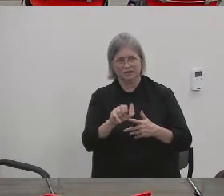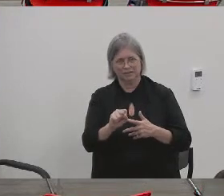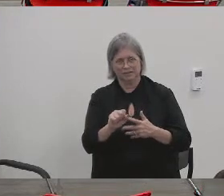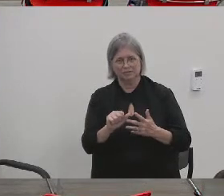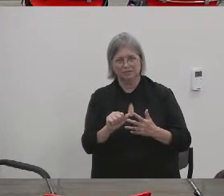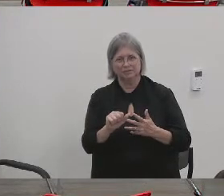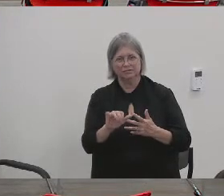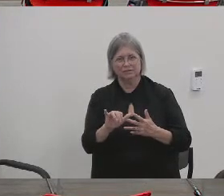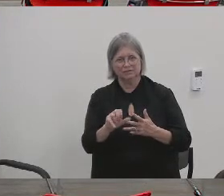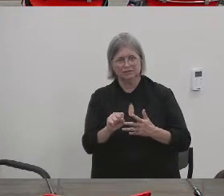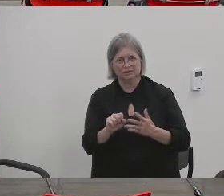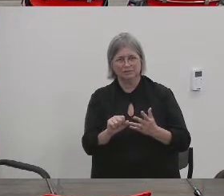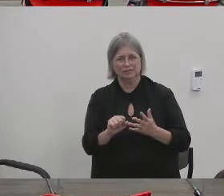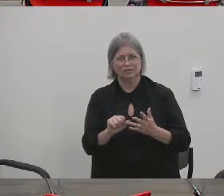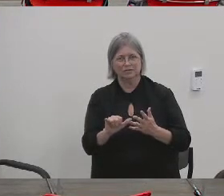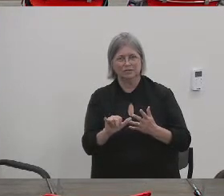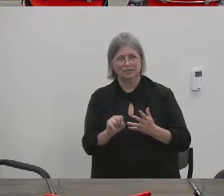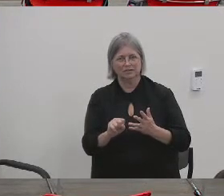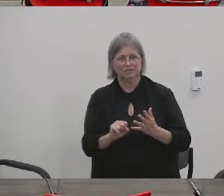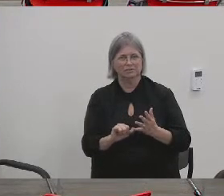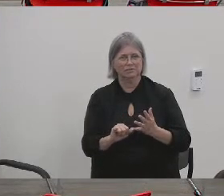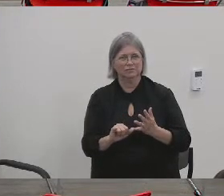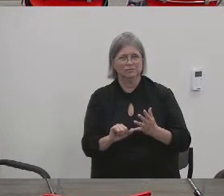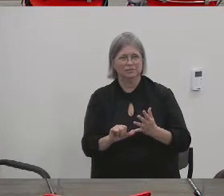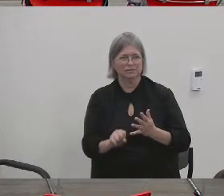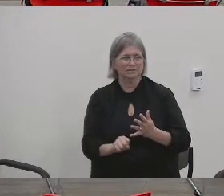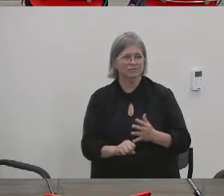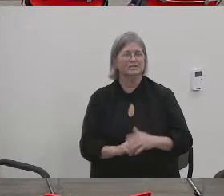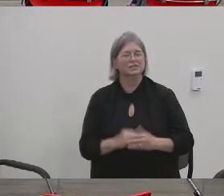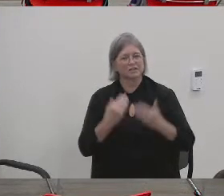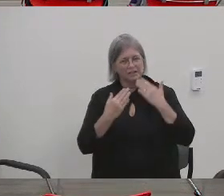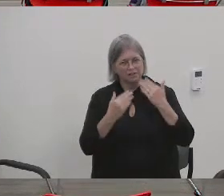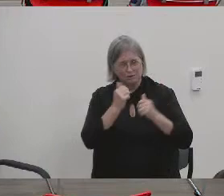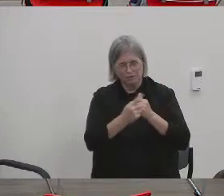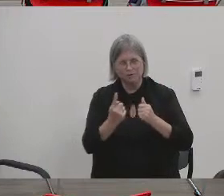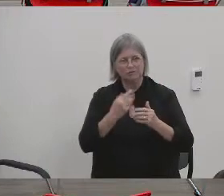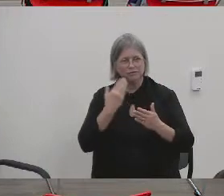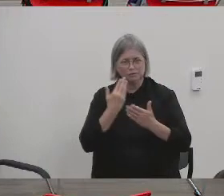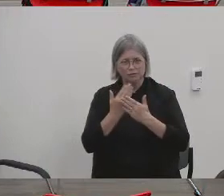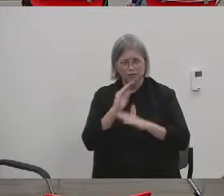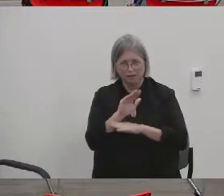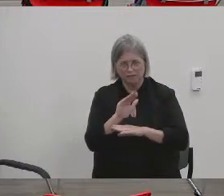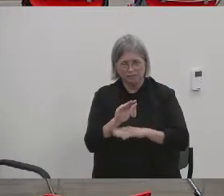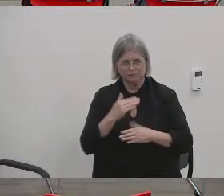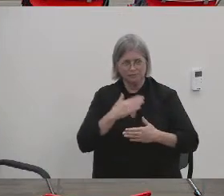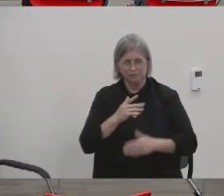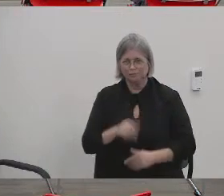Yes. Mrs. Brady? Yes. Mrs. Chestnut? Yes. Mr. Ham? Yes, thank you, everyone, and have a good night.